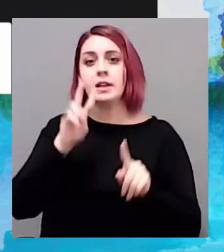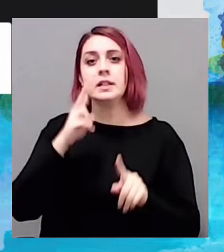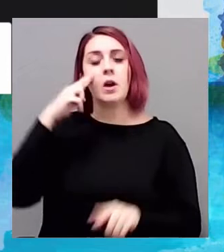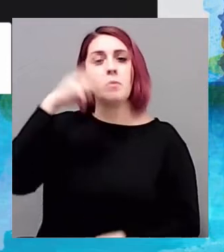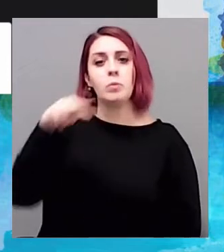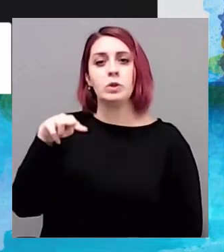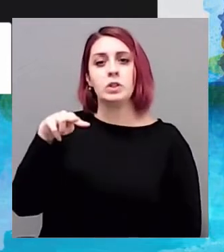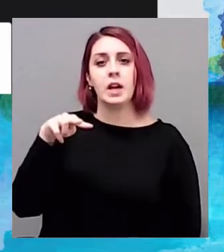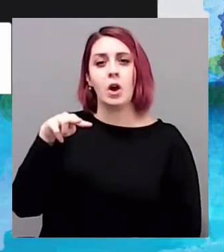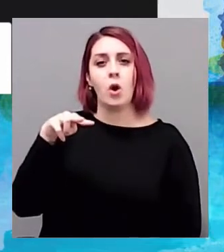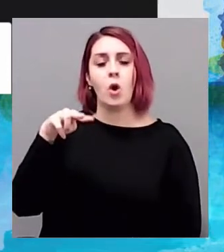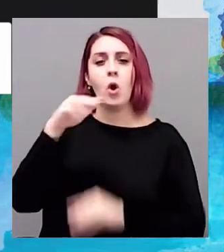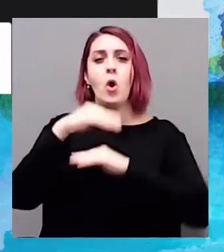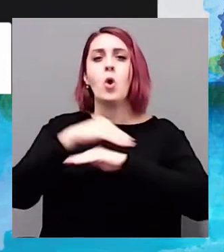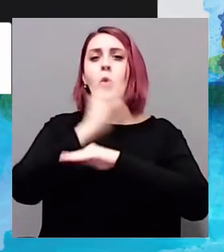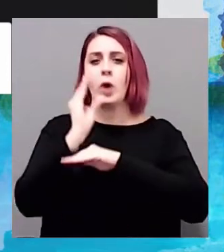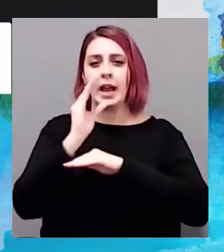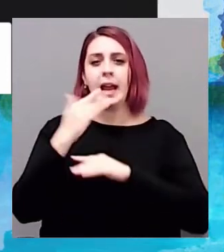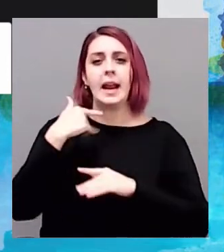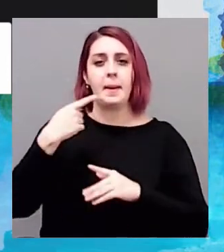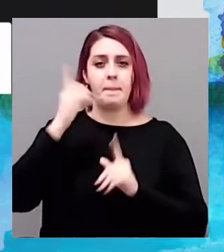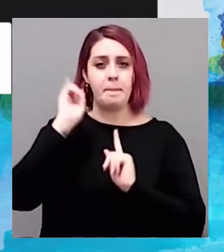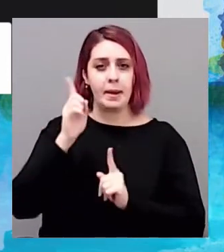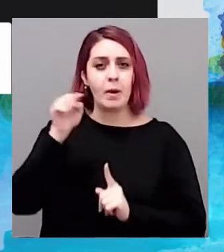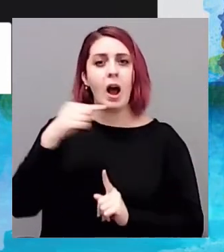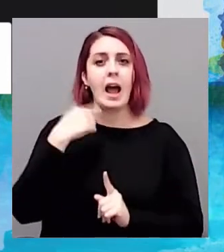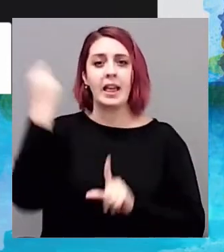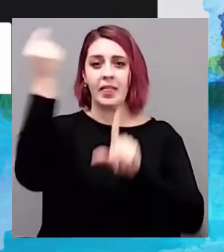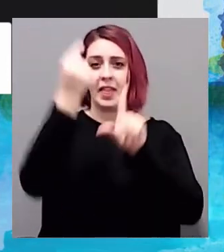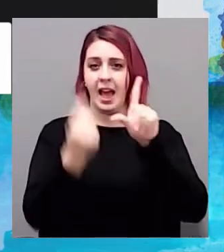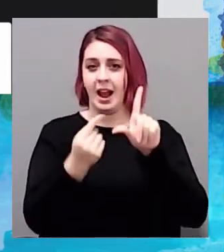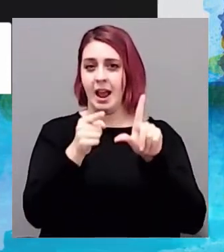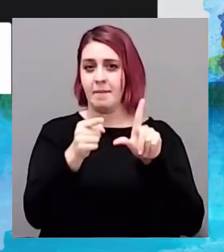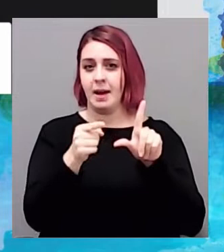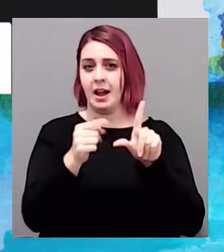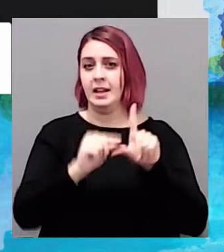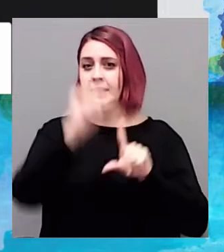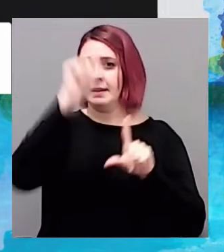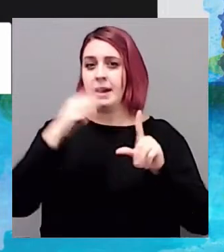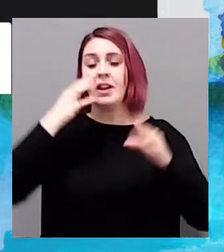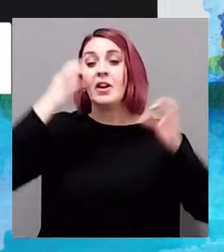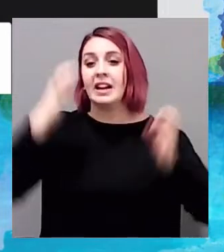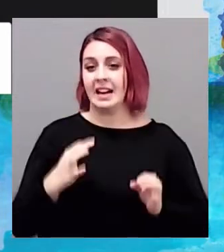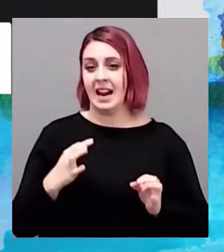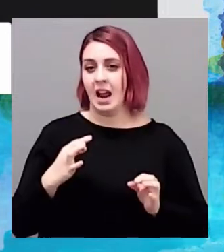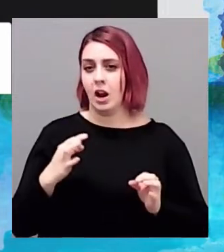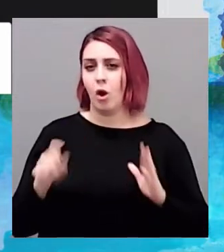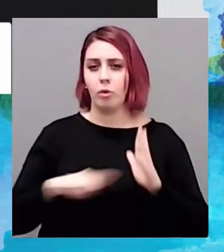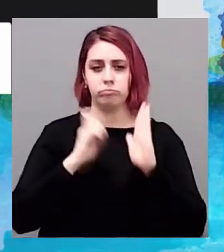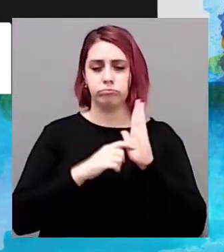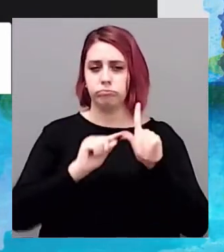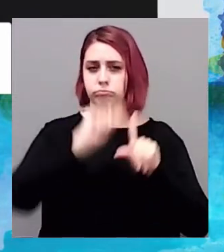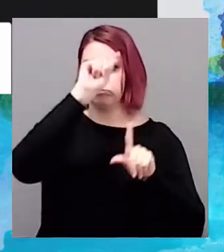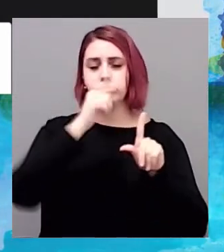This is in the Guggenheim Museum in Bilbao. We have a diagram, a real size,